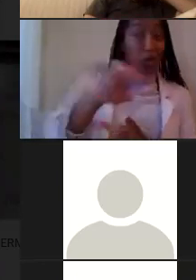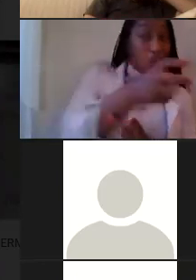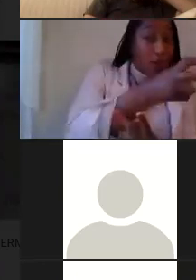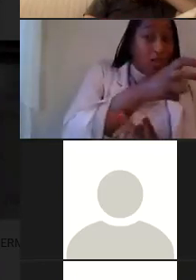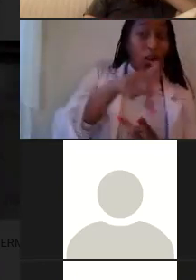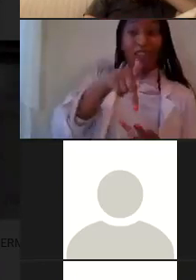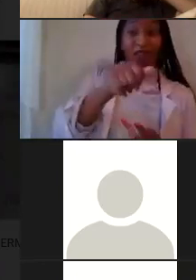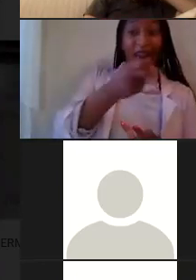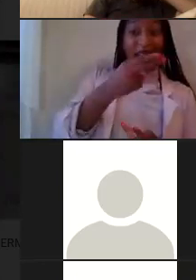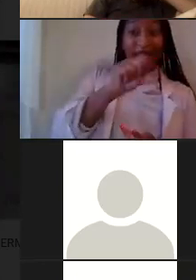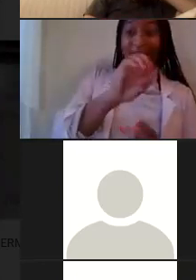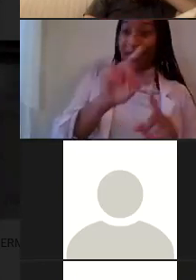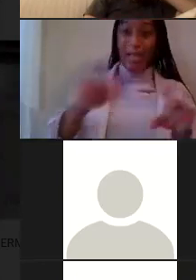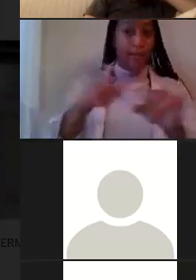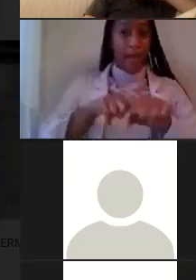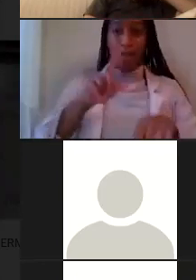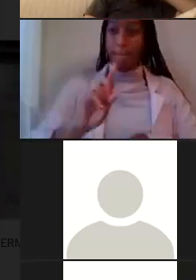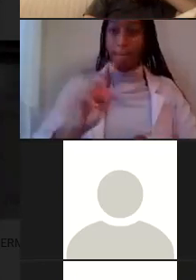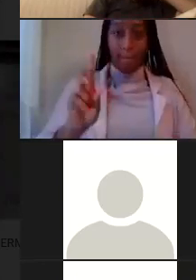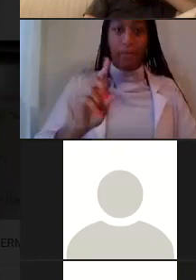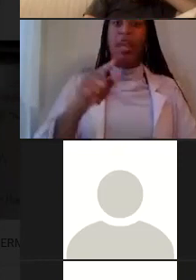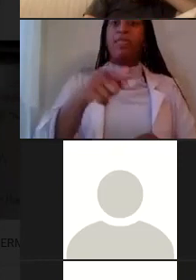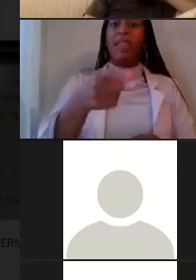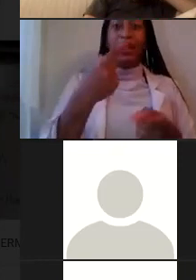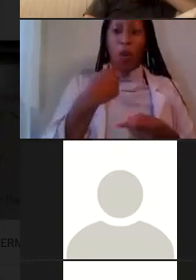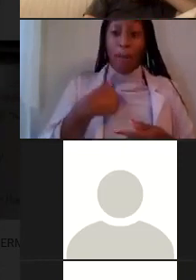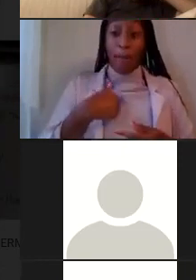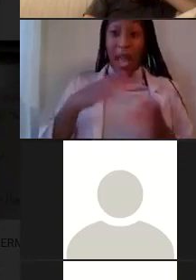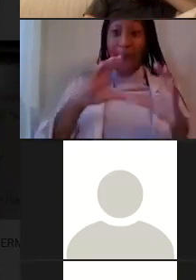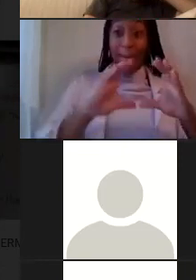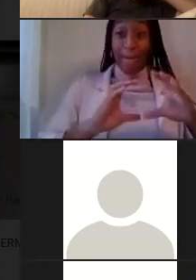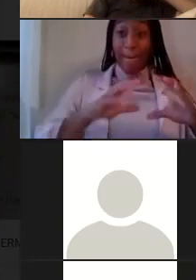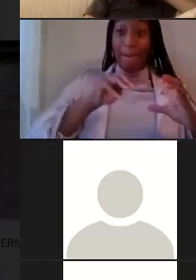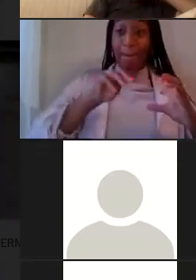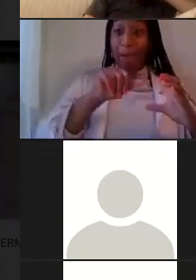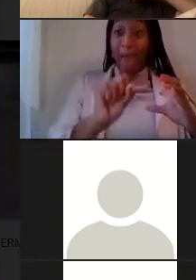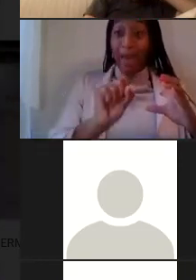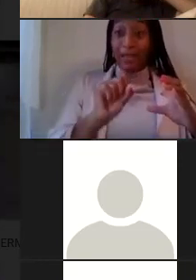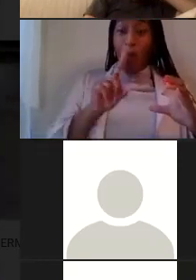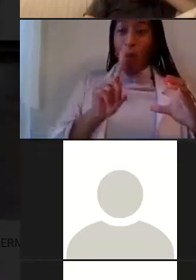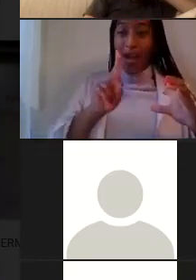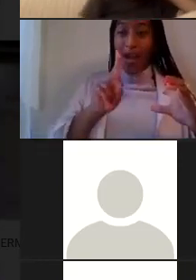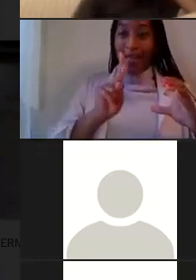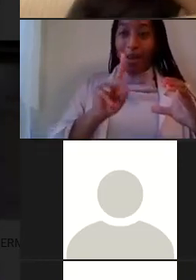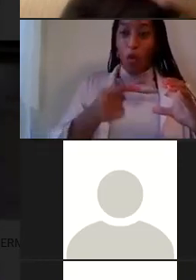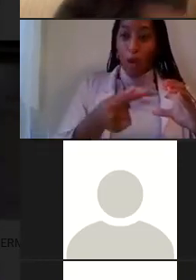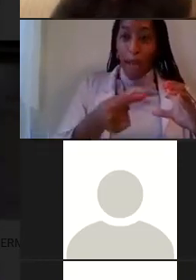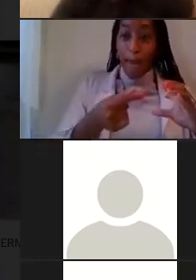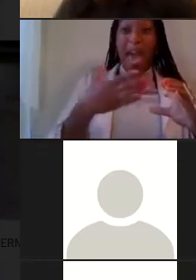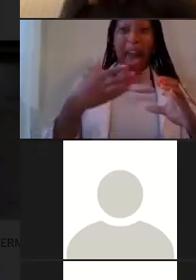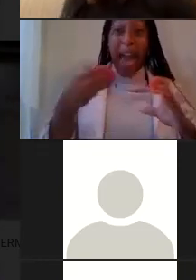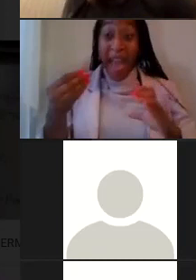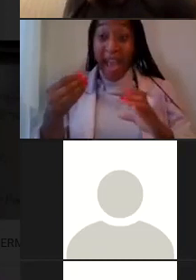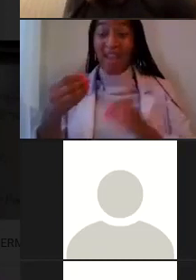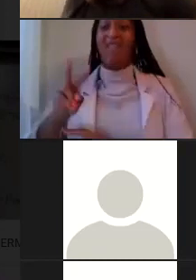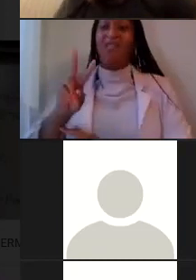kilogram. They also gave me CP for steam. If you looked at carefully at the description of the problem, just below